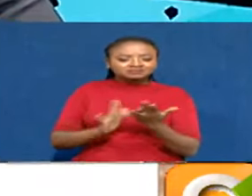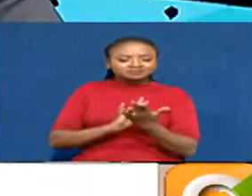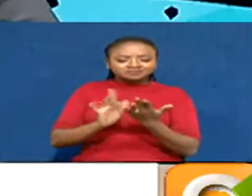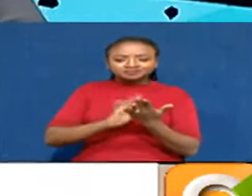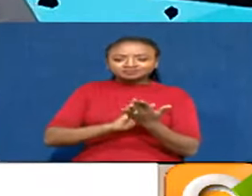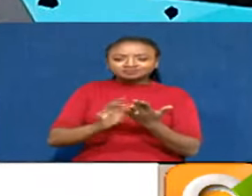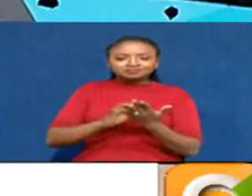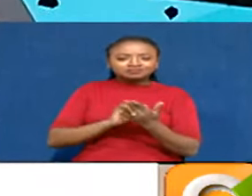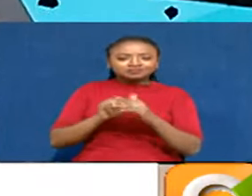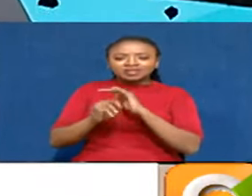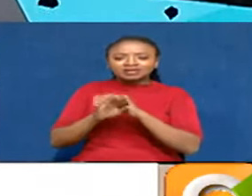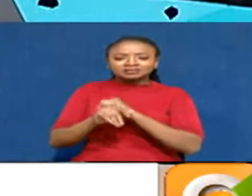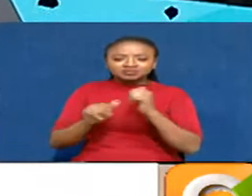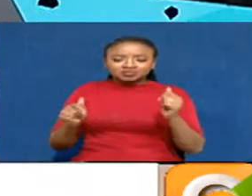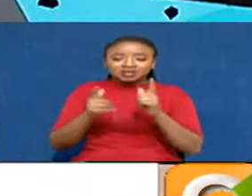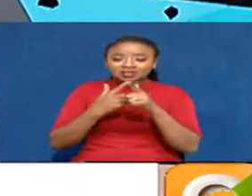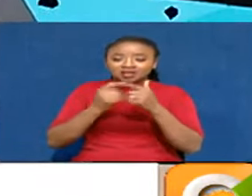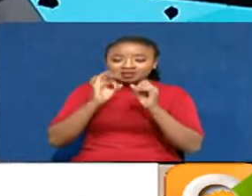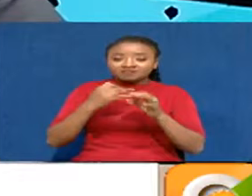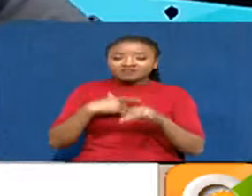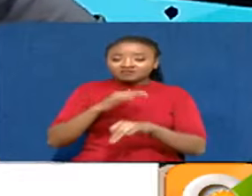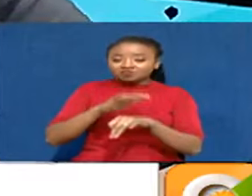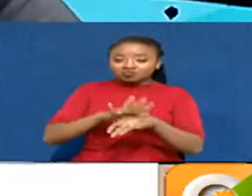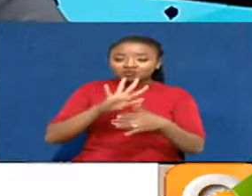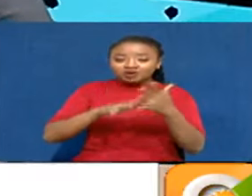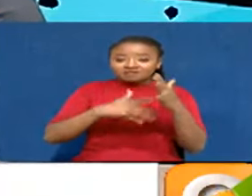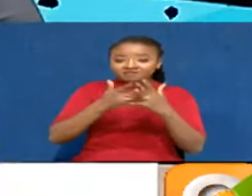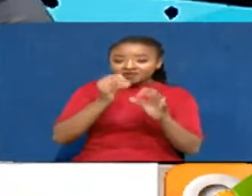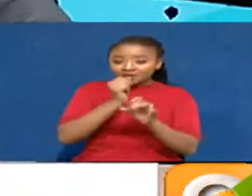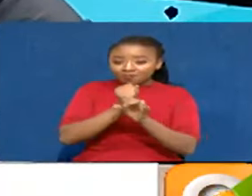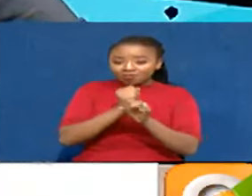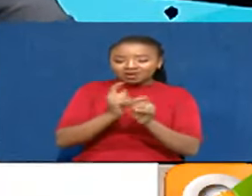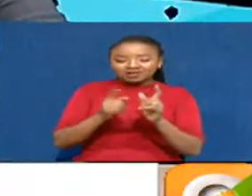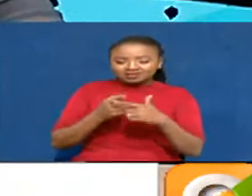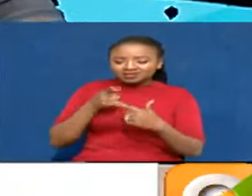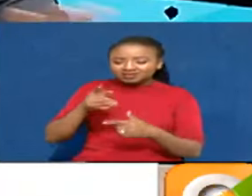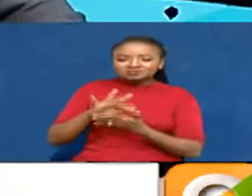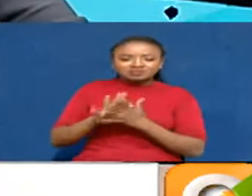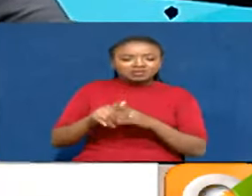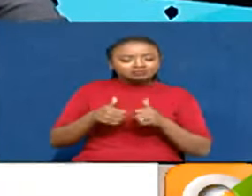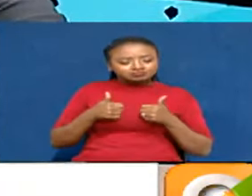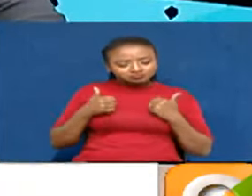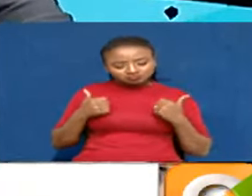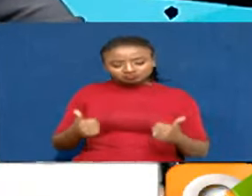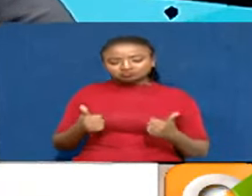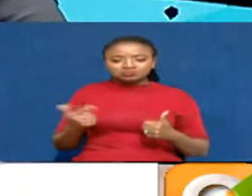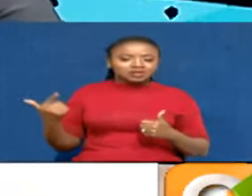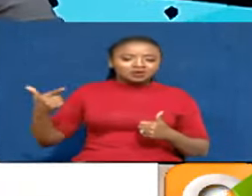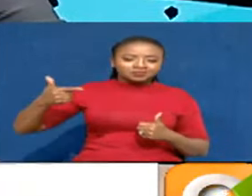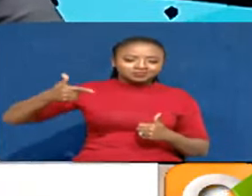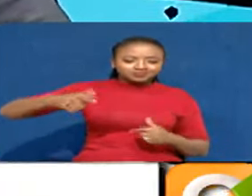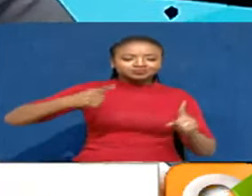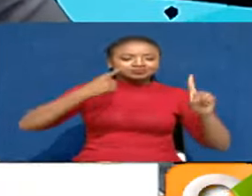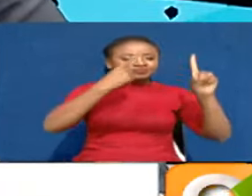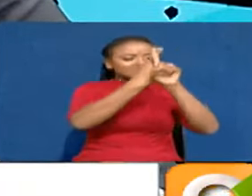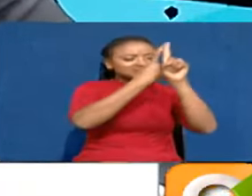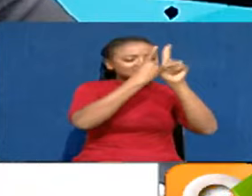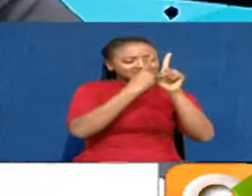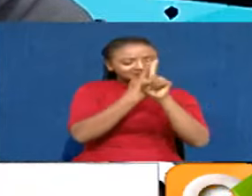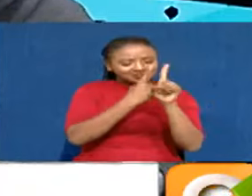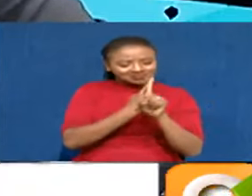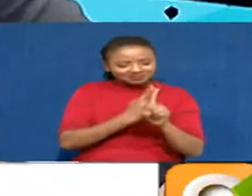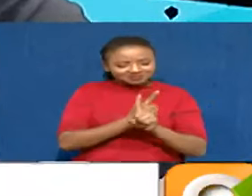on the CRB, how to do all those things around the CRB. It will be fuel. And all these SMEs and MSMEs and informal